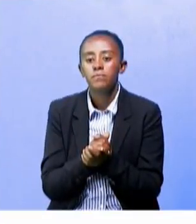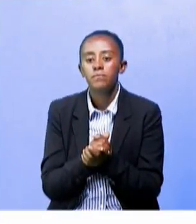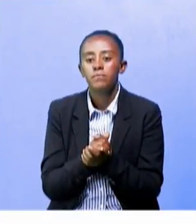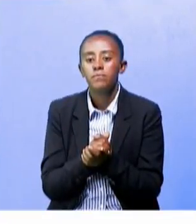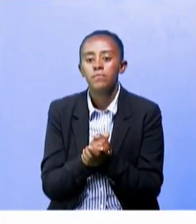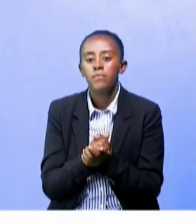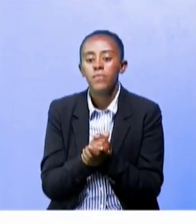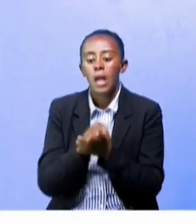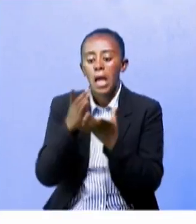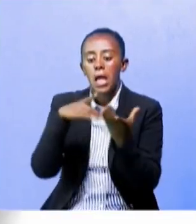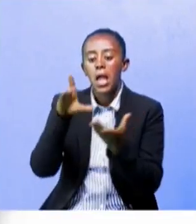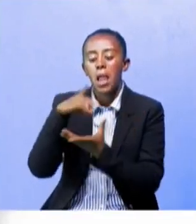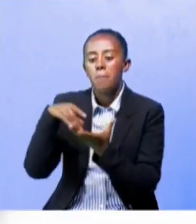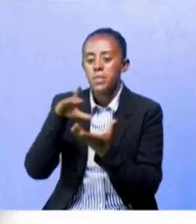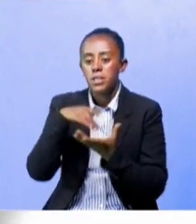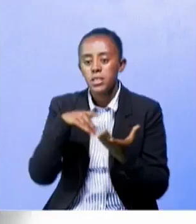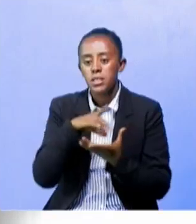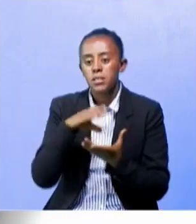in clubs.